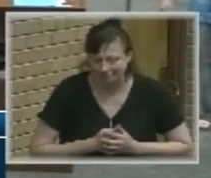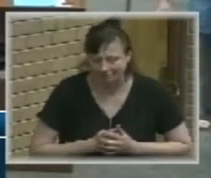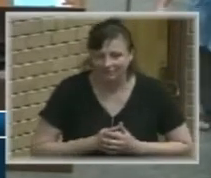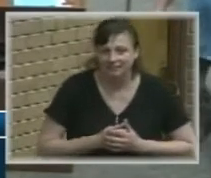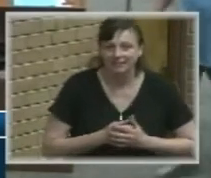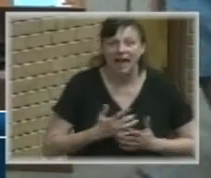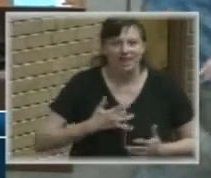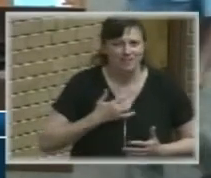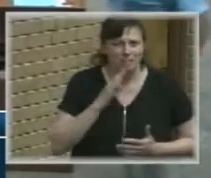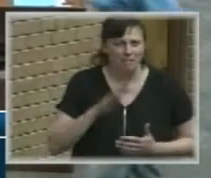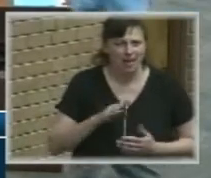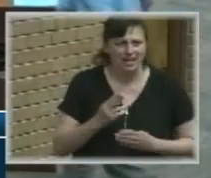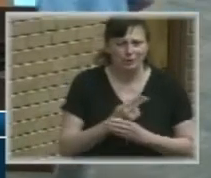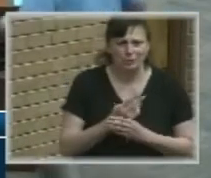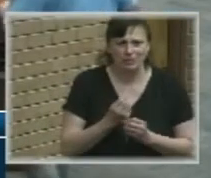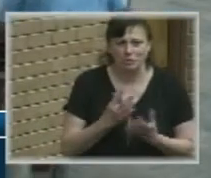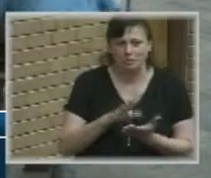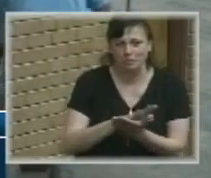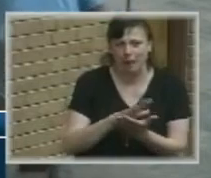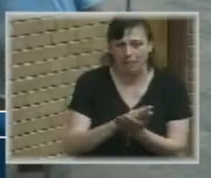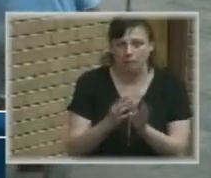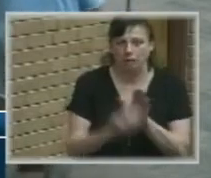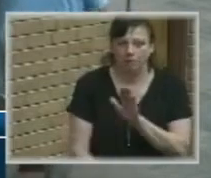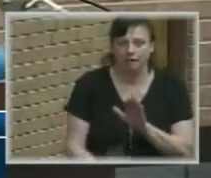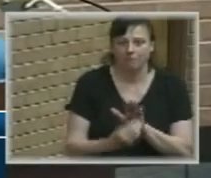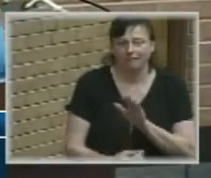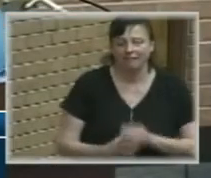I feel bad using that much paper already.